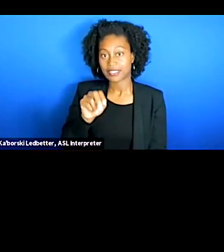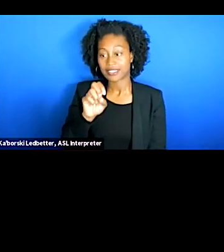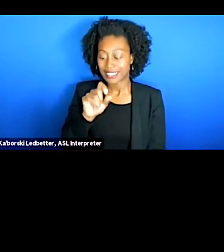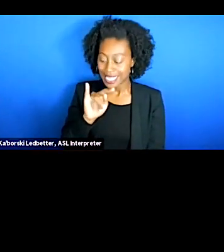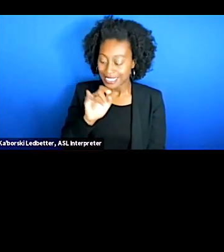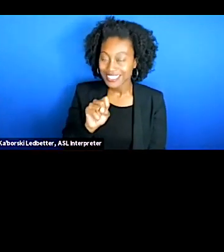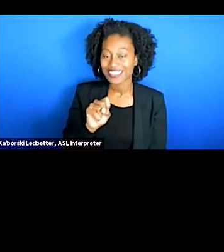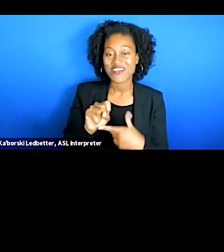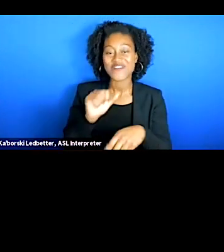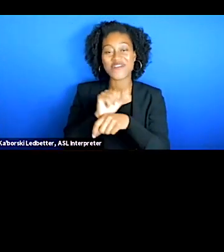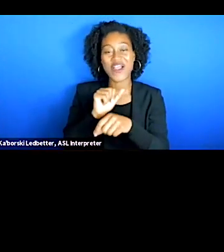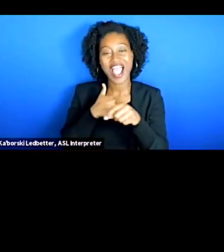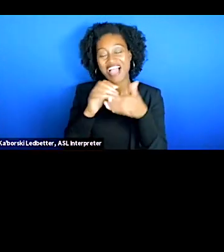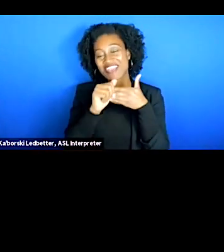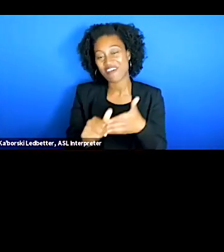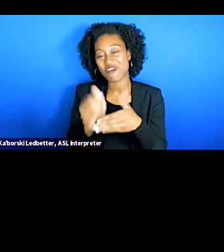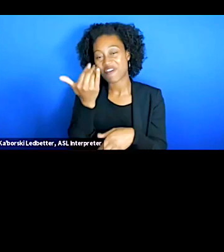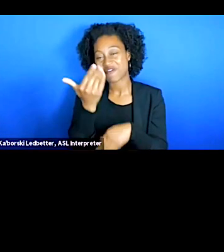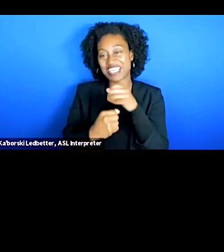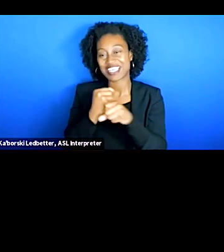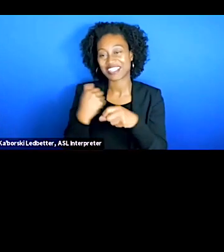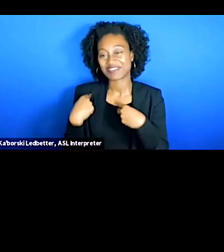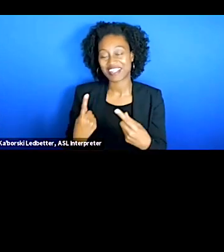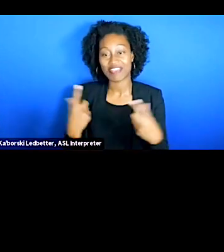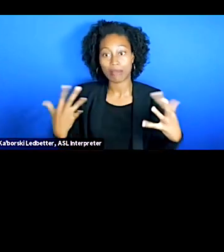that informs and frames today's presentation.